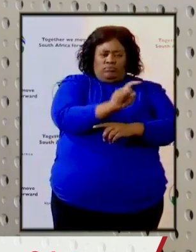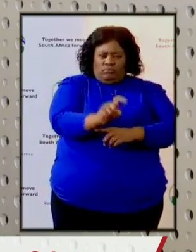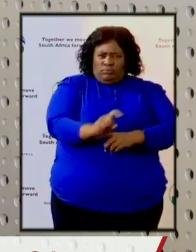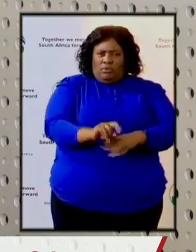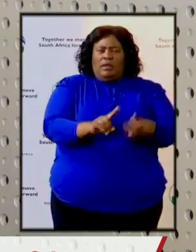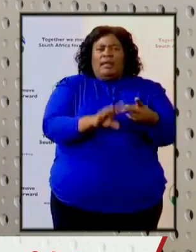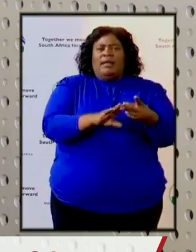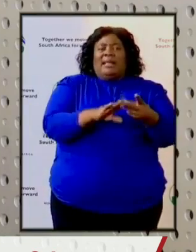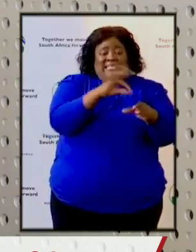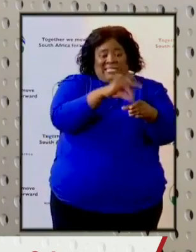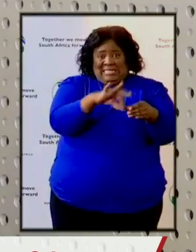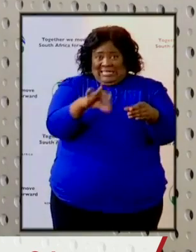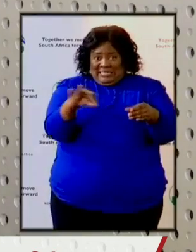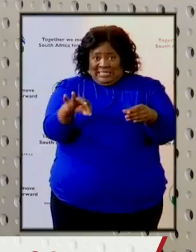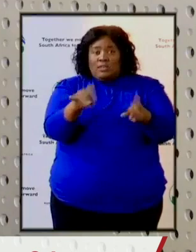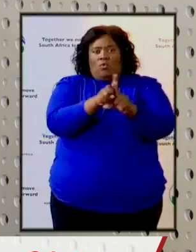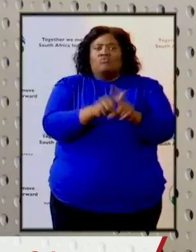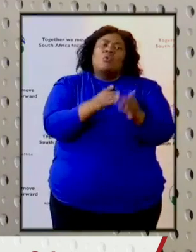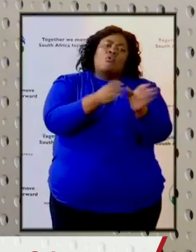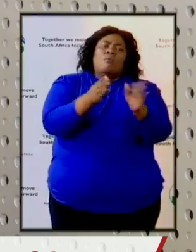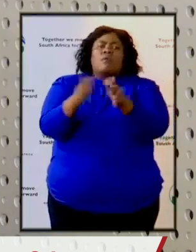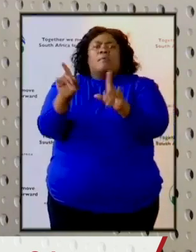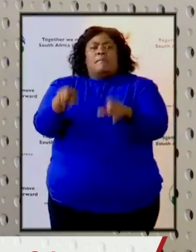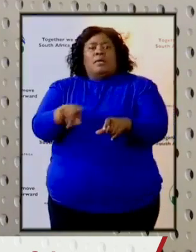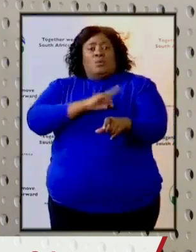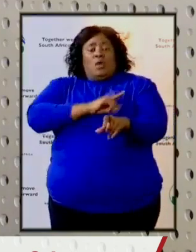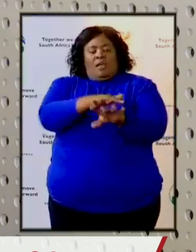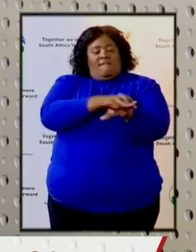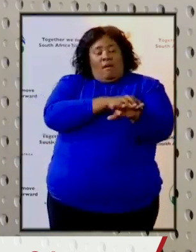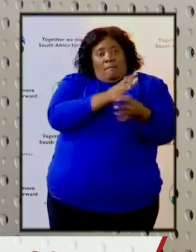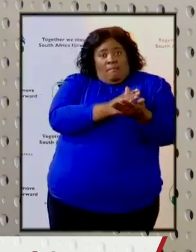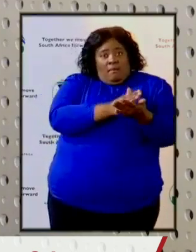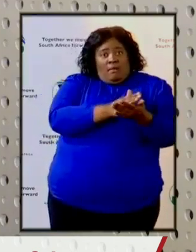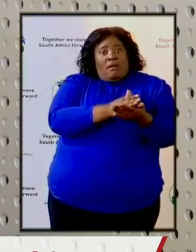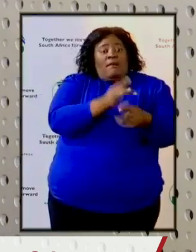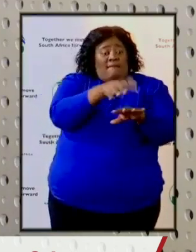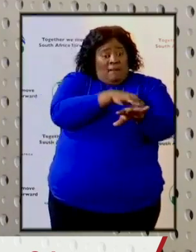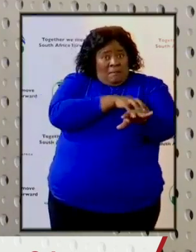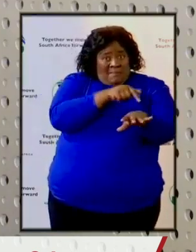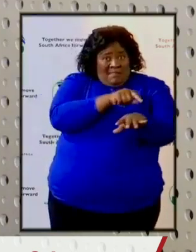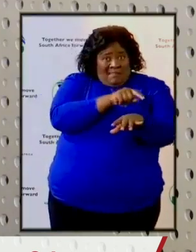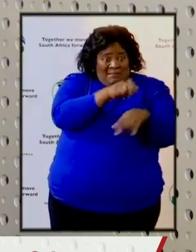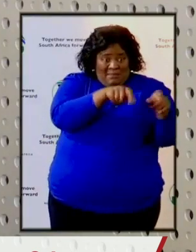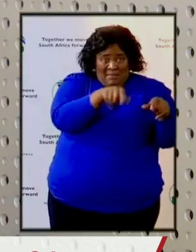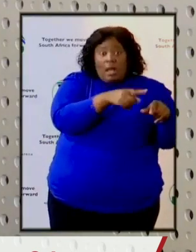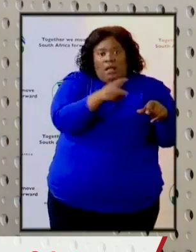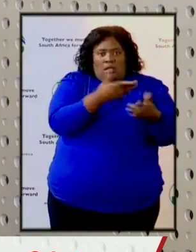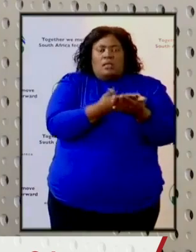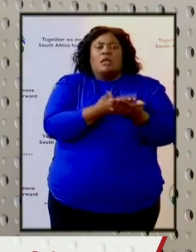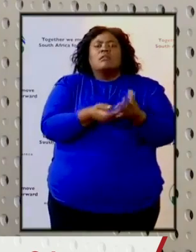fertilizers should also be open so that farmers can be able to get seeds and manure and